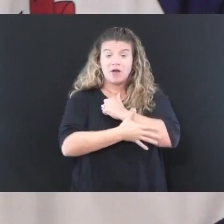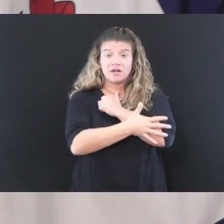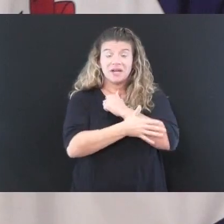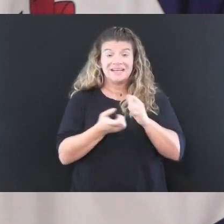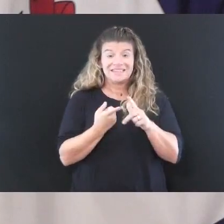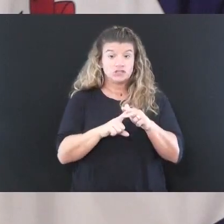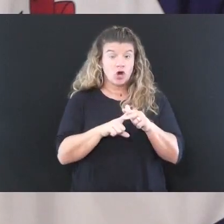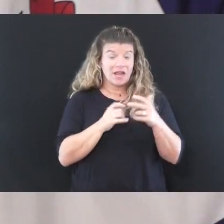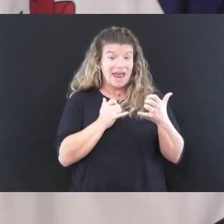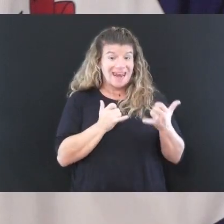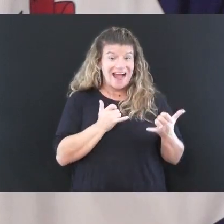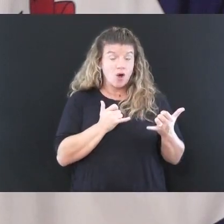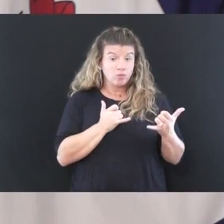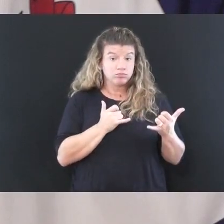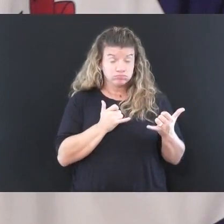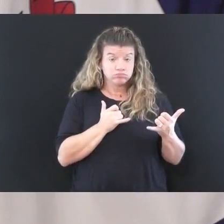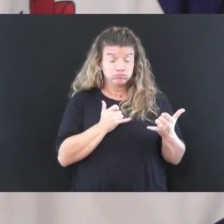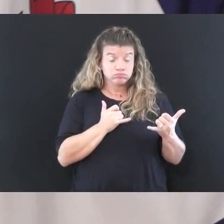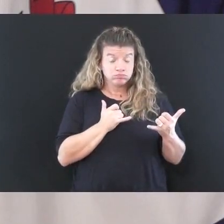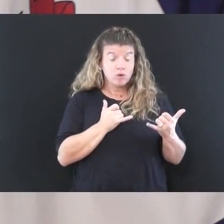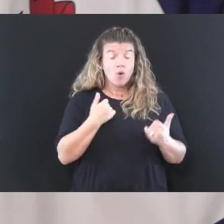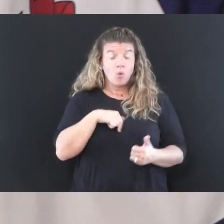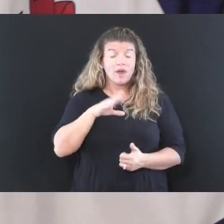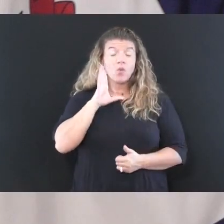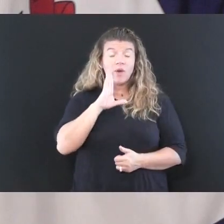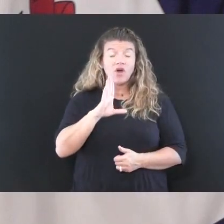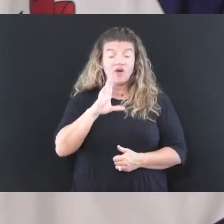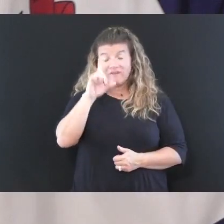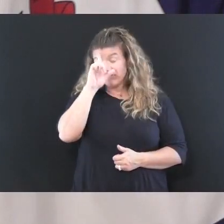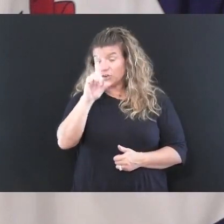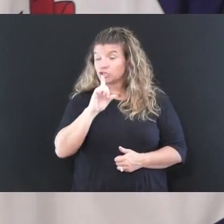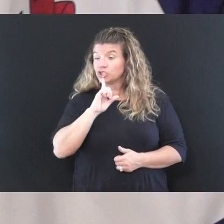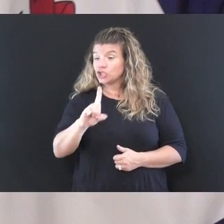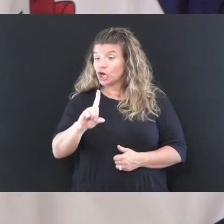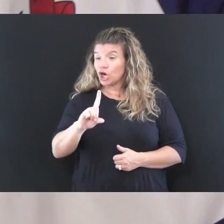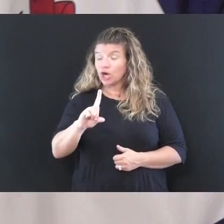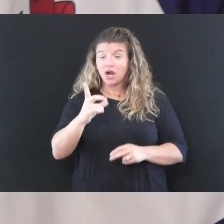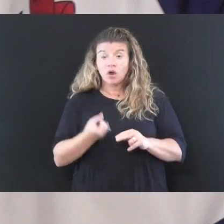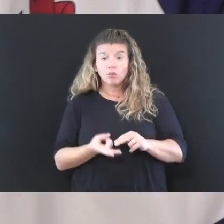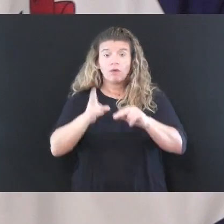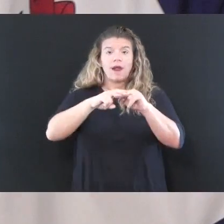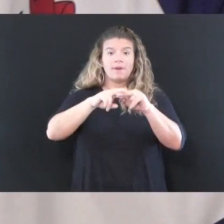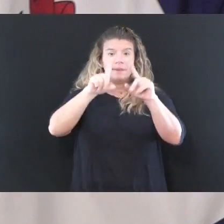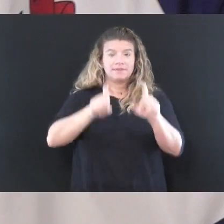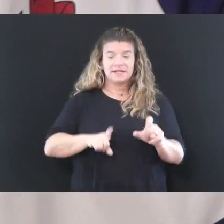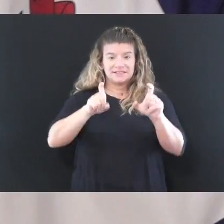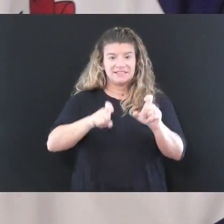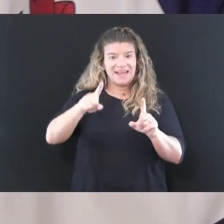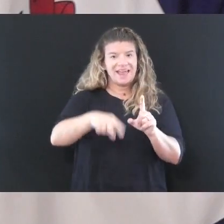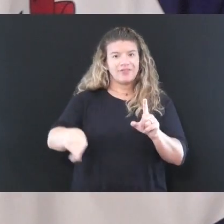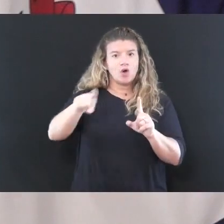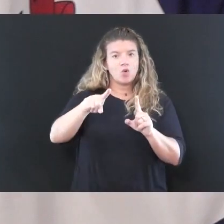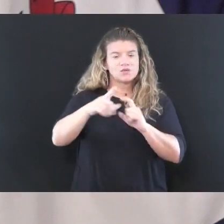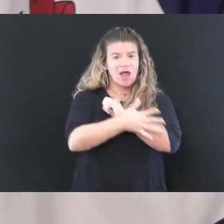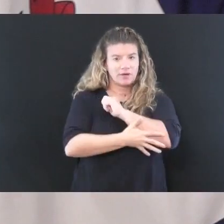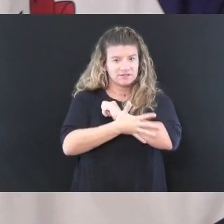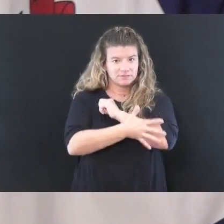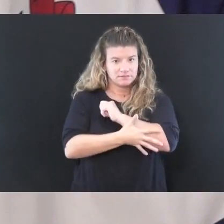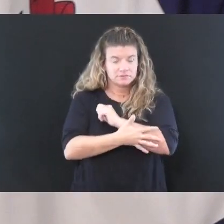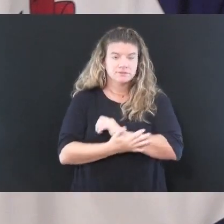immediately, we are going to significantly ramp up the testing in those counties.